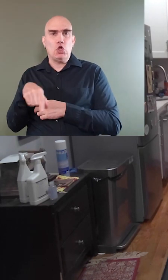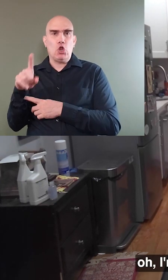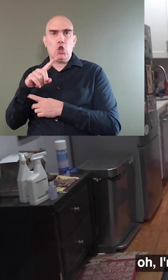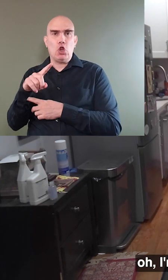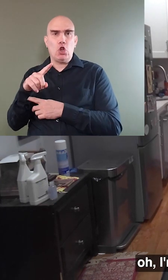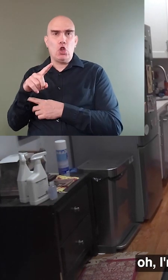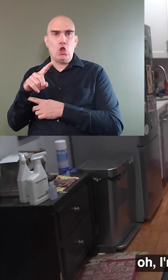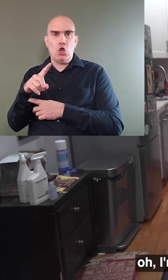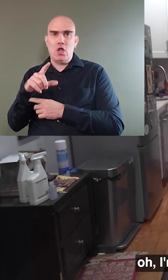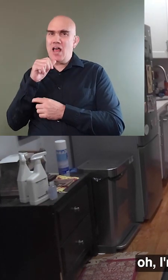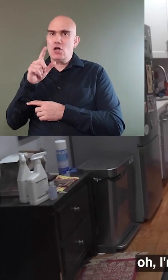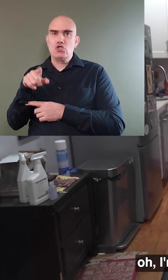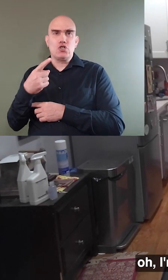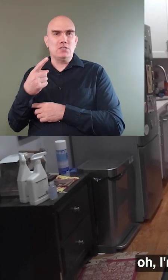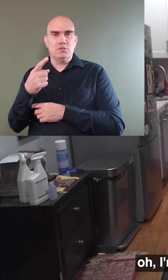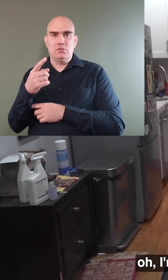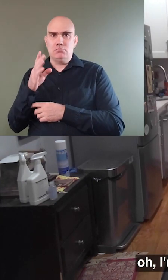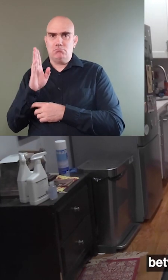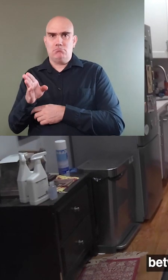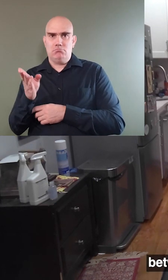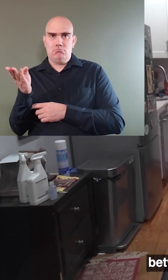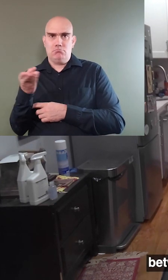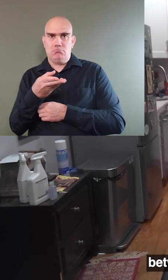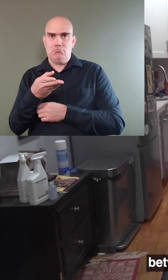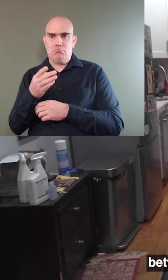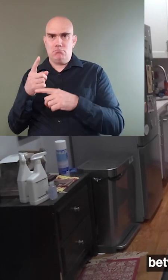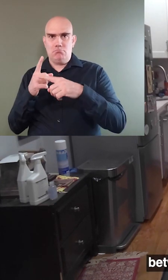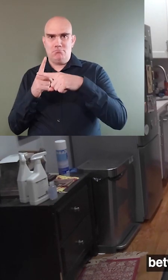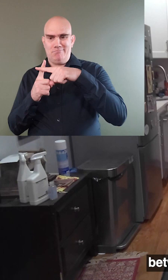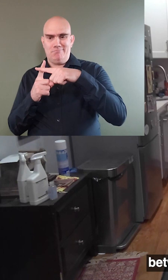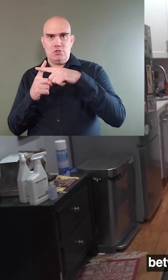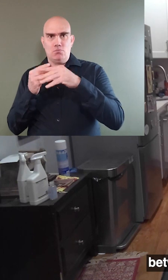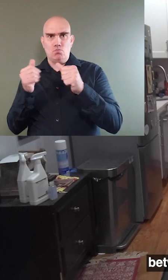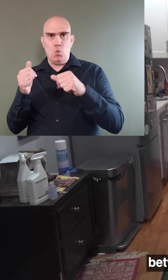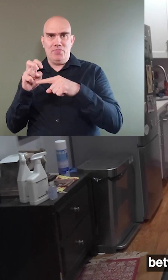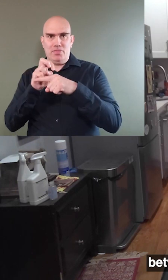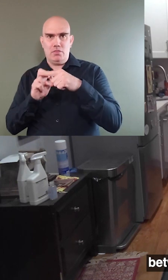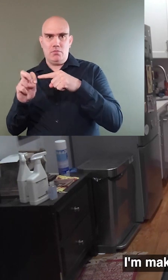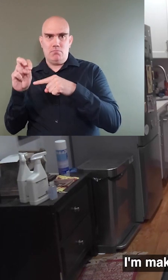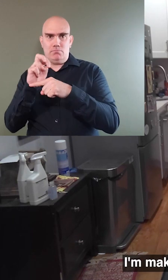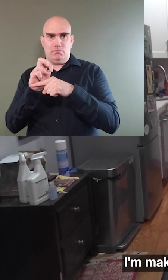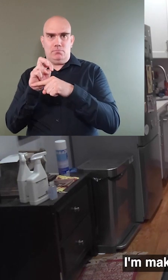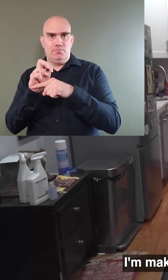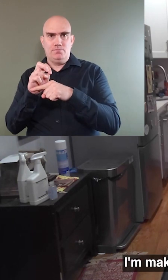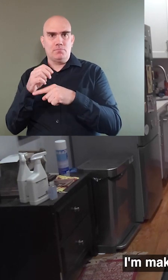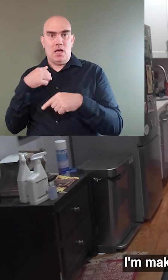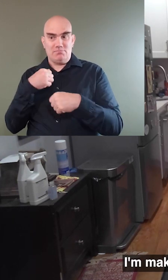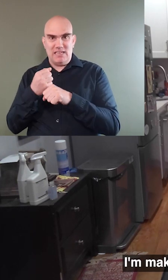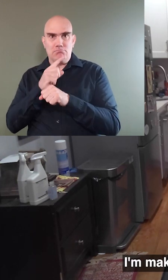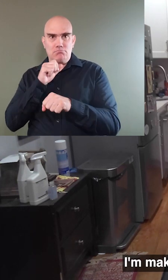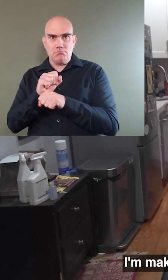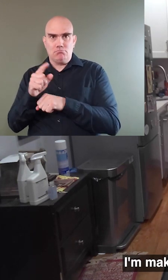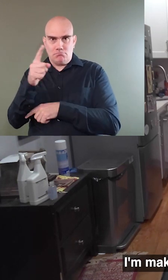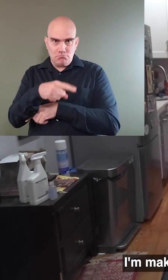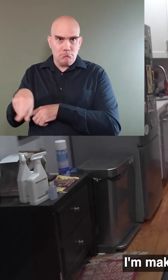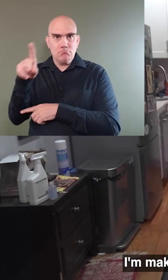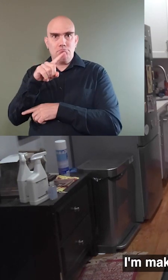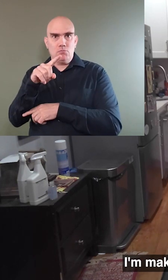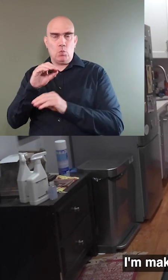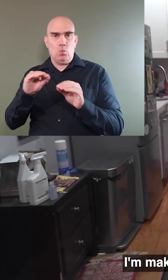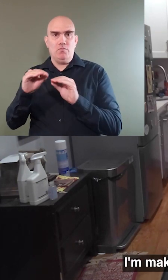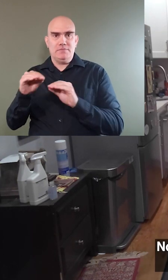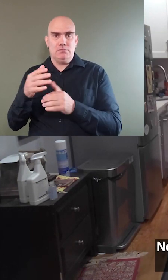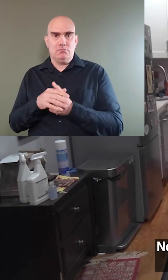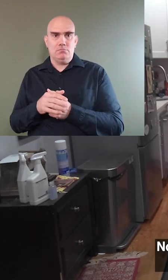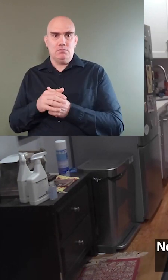not just, oh, I'm making smooth transitions between 4 different shapes. I'm making circumductive